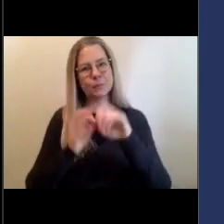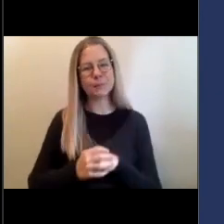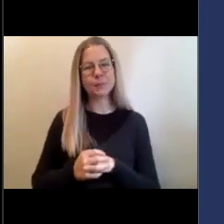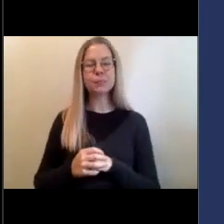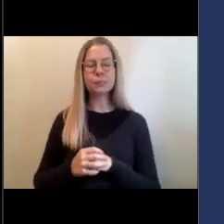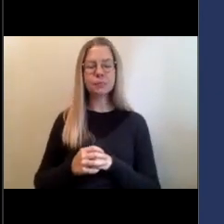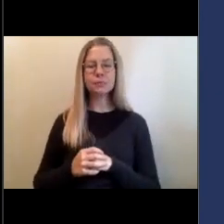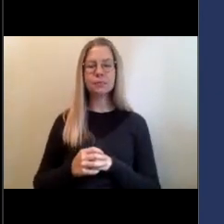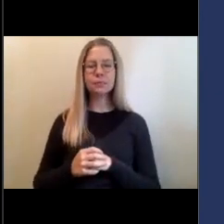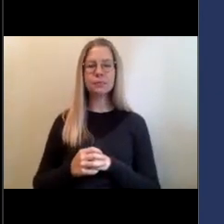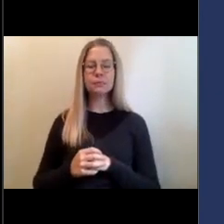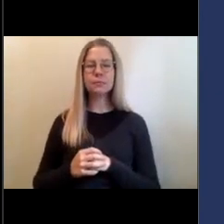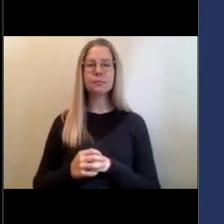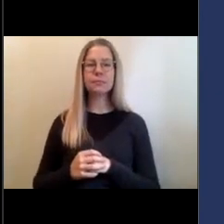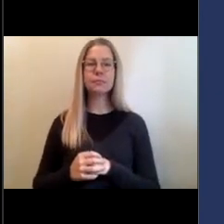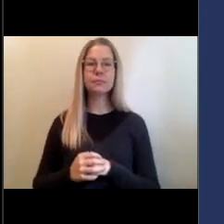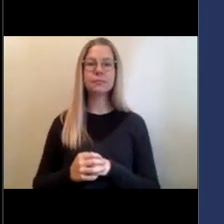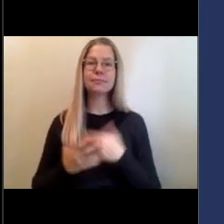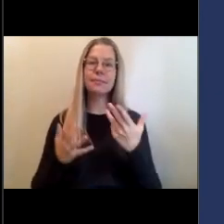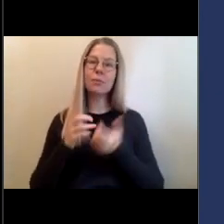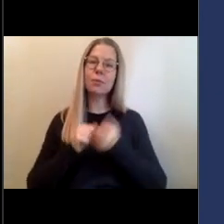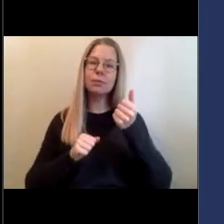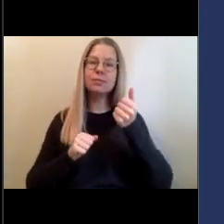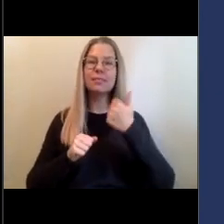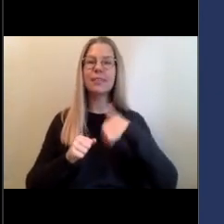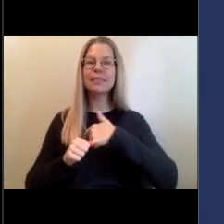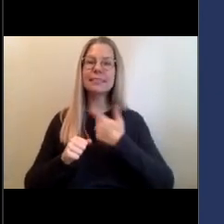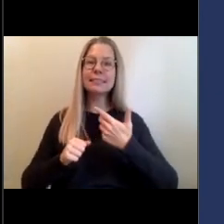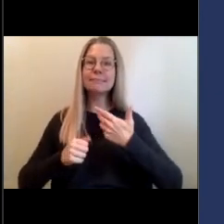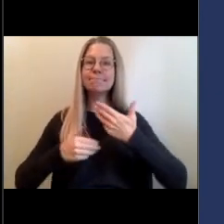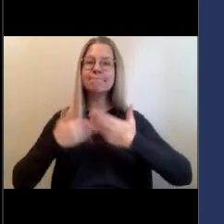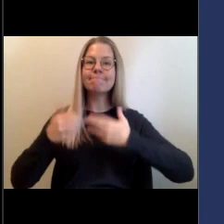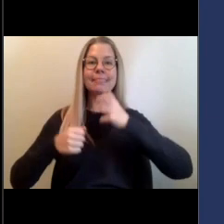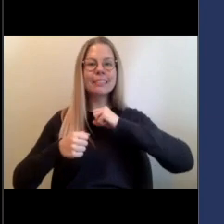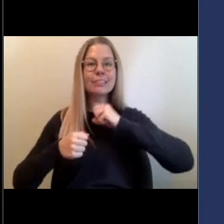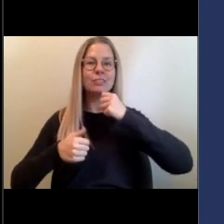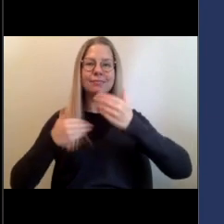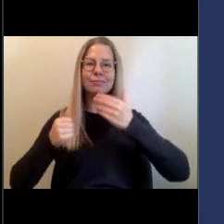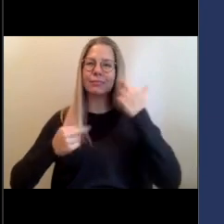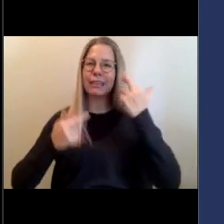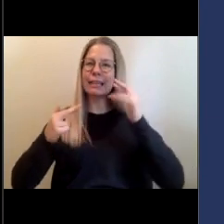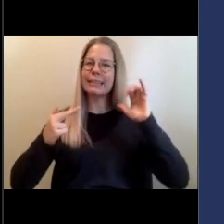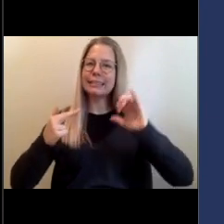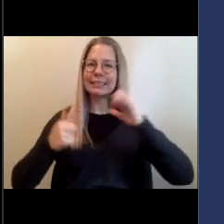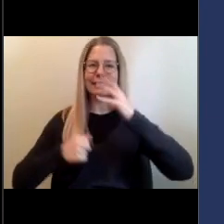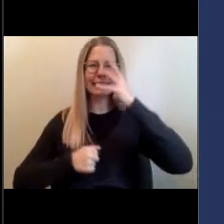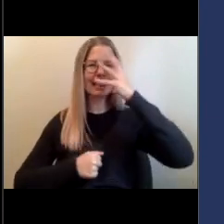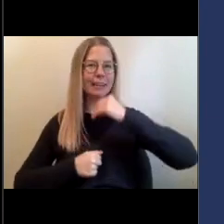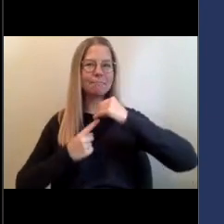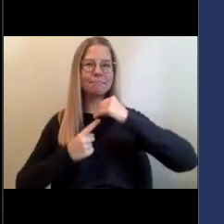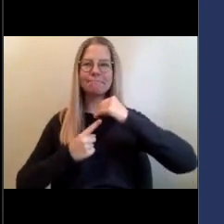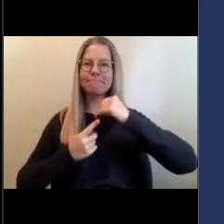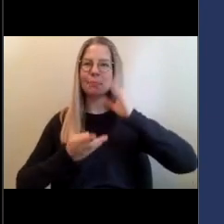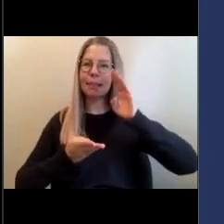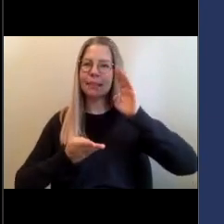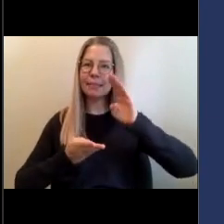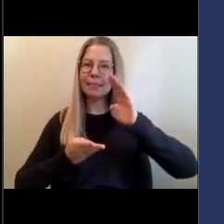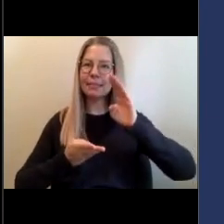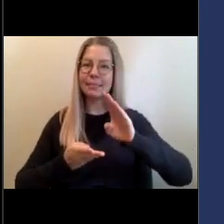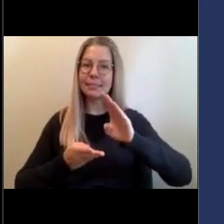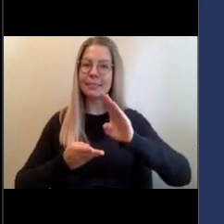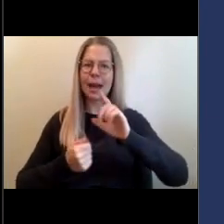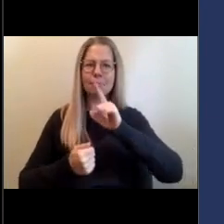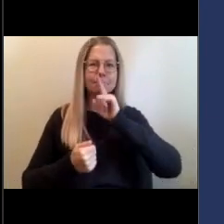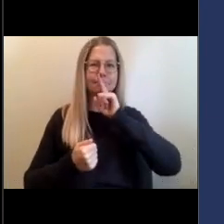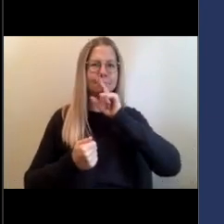as we get older, we become aware that we're not getting as much sleep. And it's not a function of the individual not wanting to get more